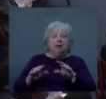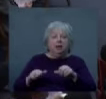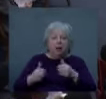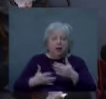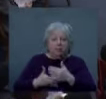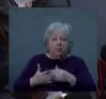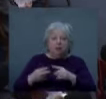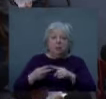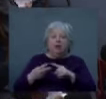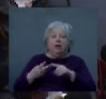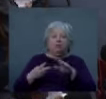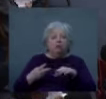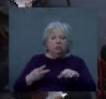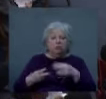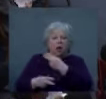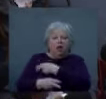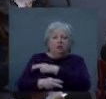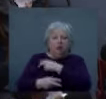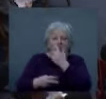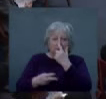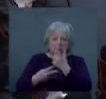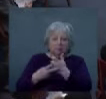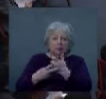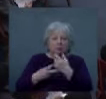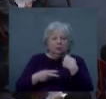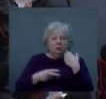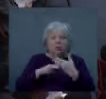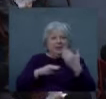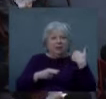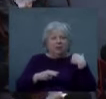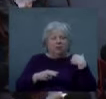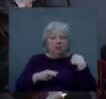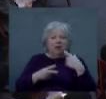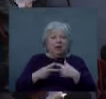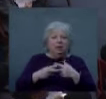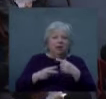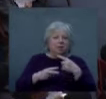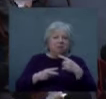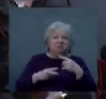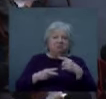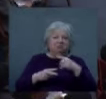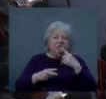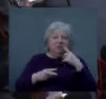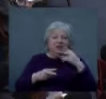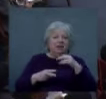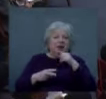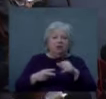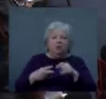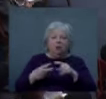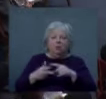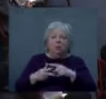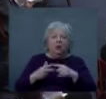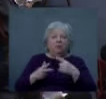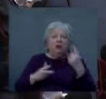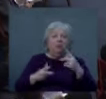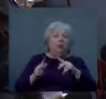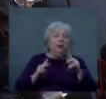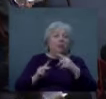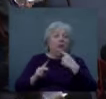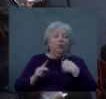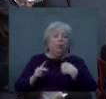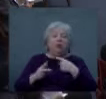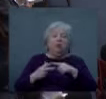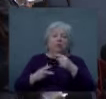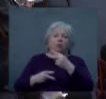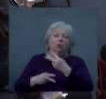at one point Children's Hospital was interested, and then I think they were not interested, but I was told more than once that there were two or three